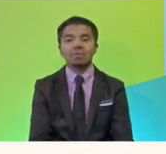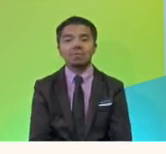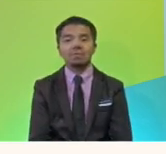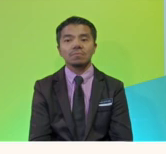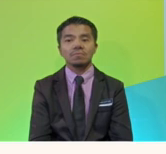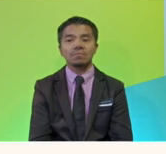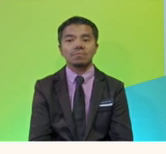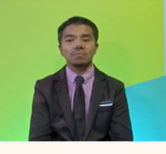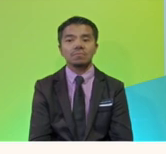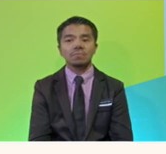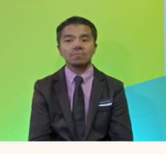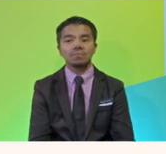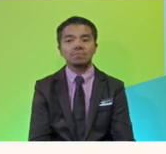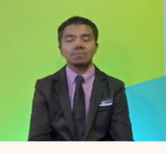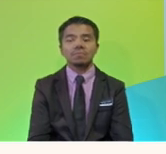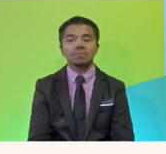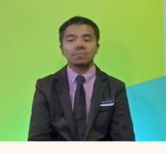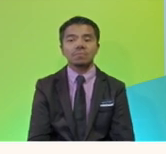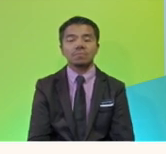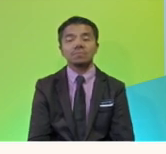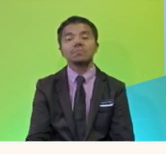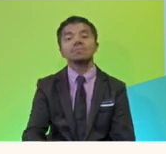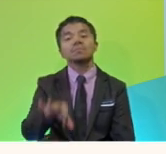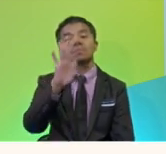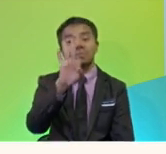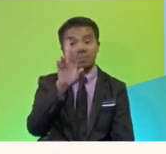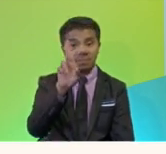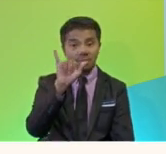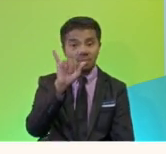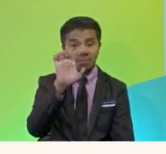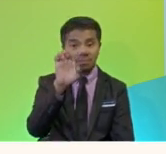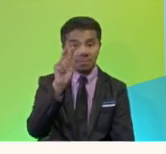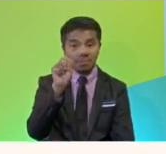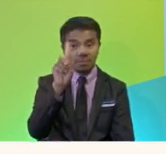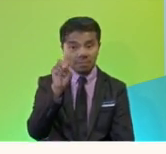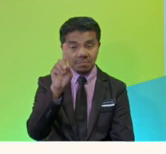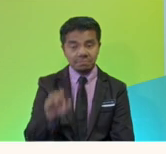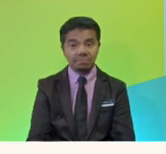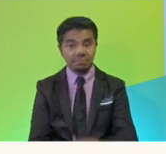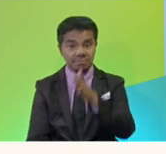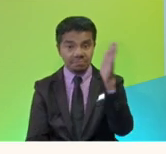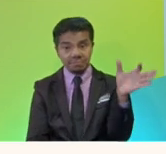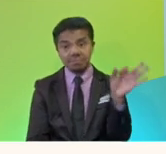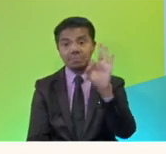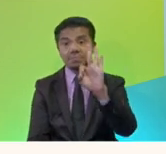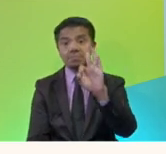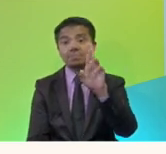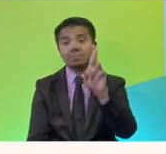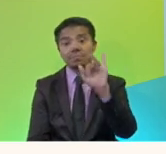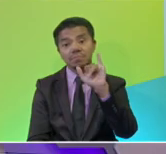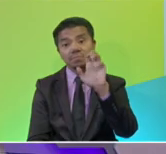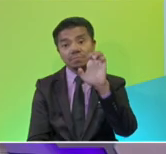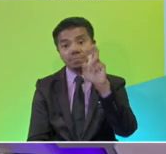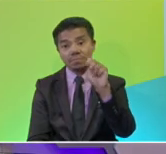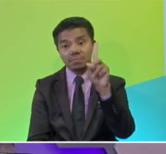is the girl playing with many friends or is the girl playing with only one friend? So, for